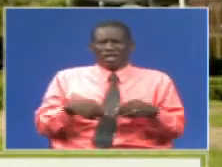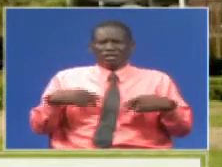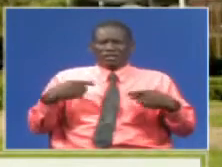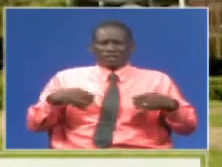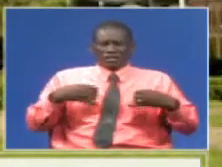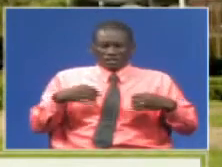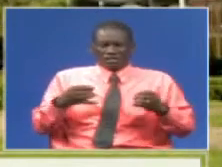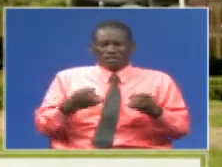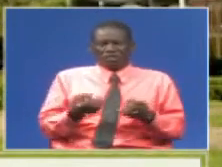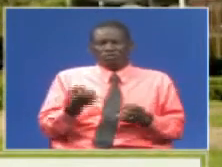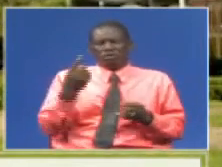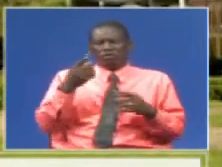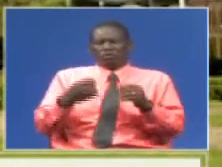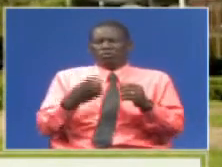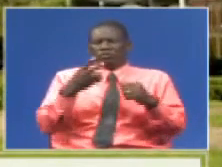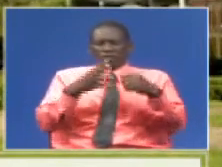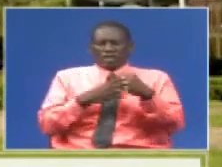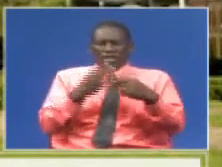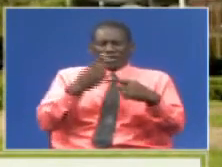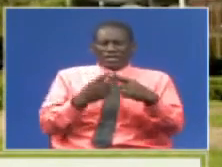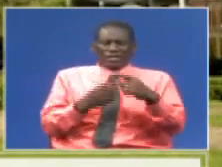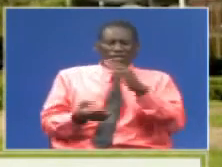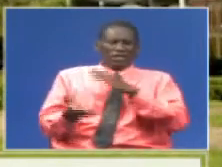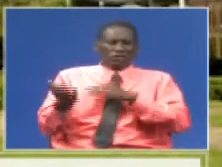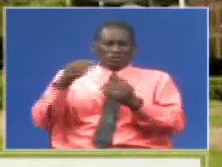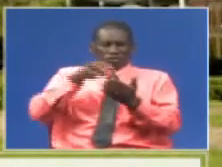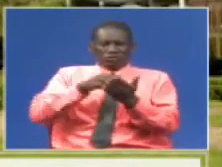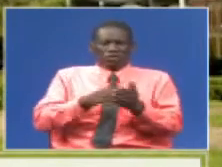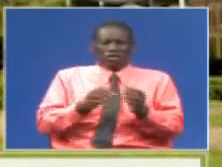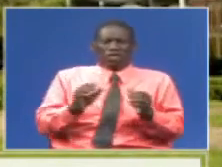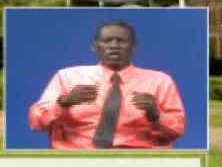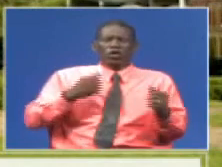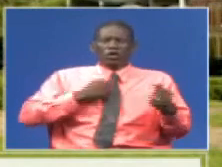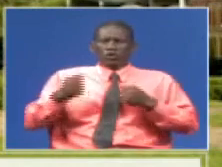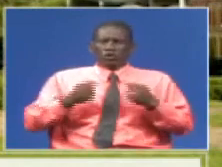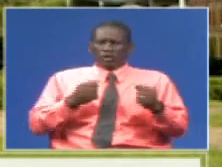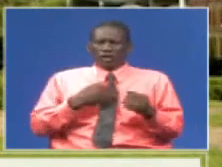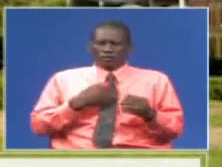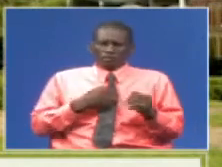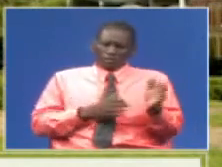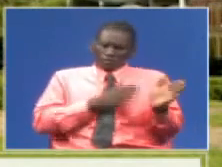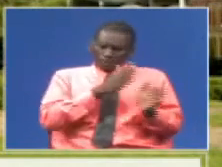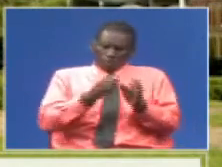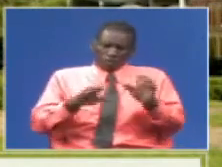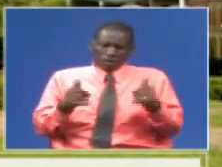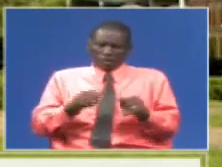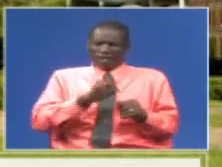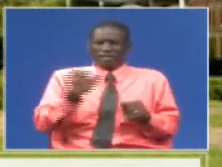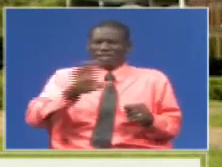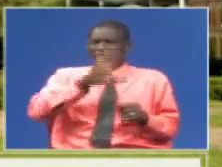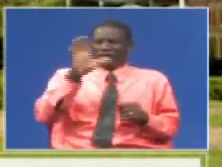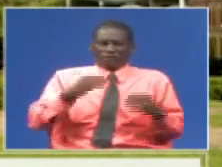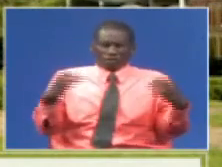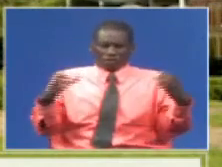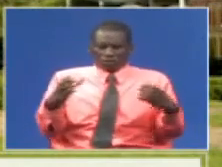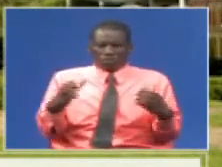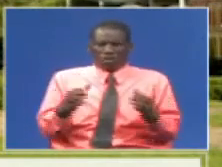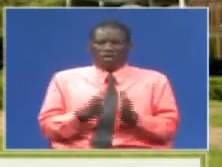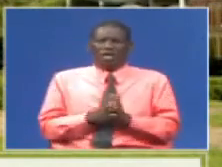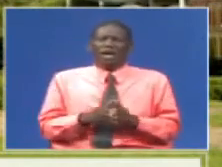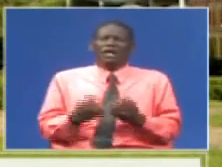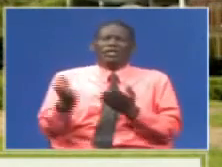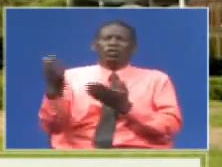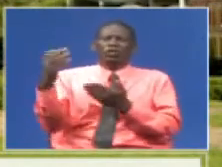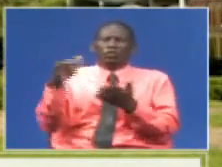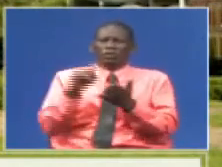deadly encounter 29 years ago, this country has been able to put its place in the East African community, and it is